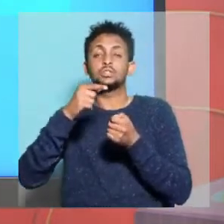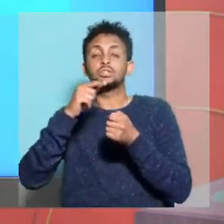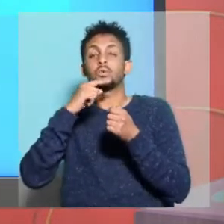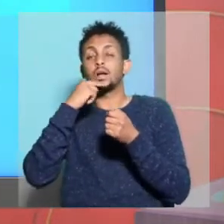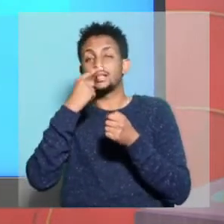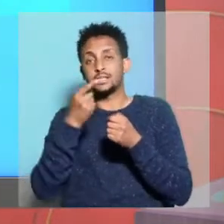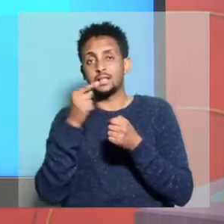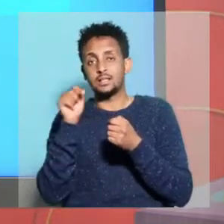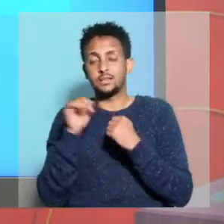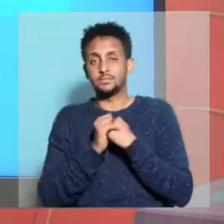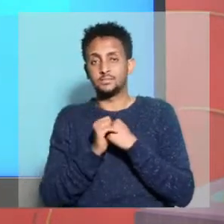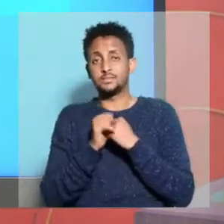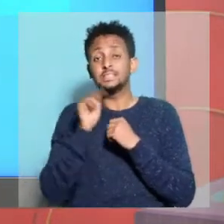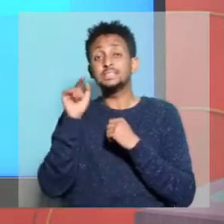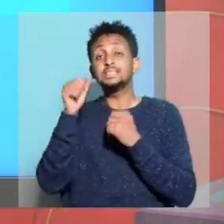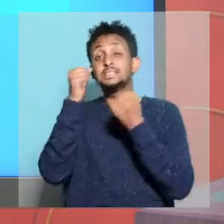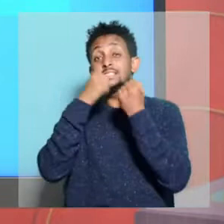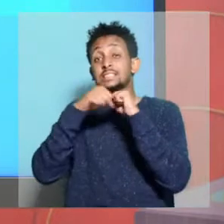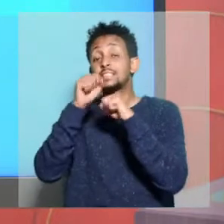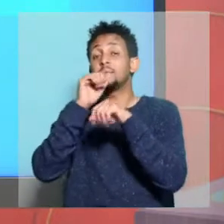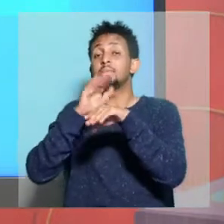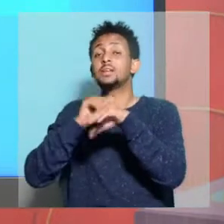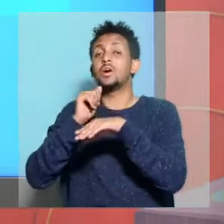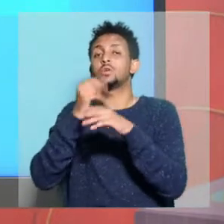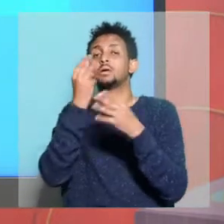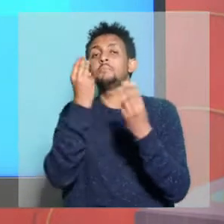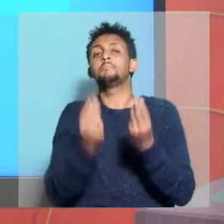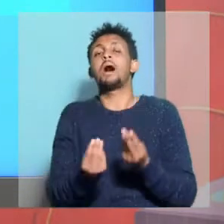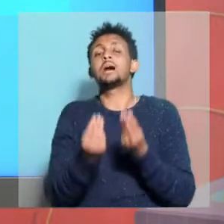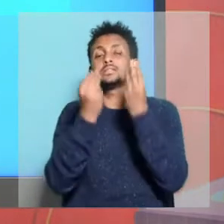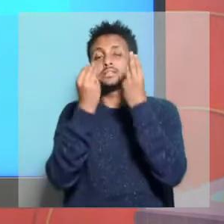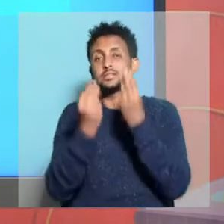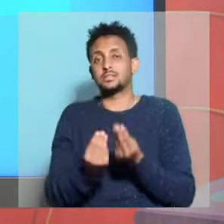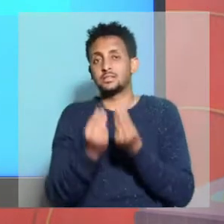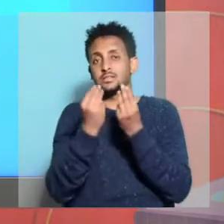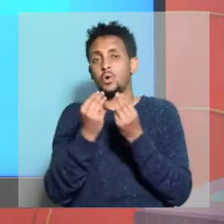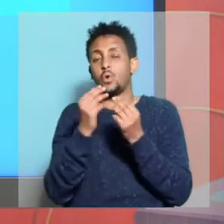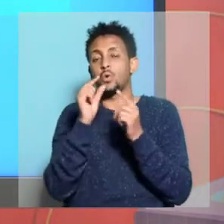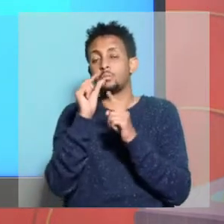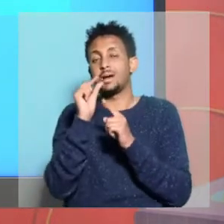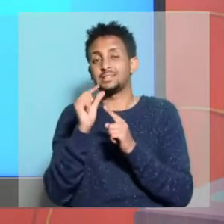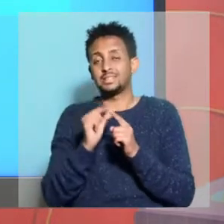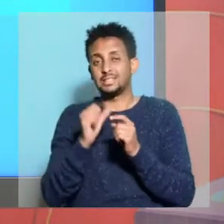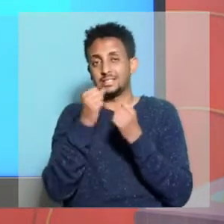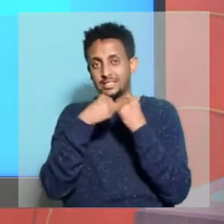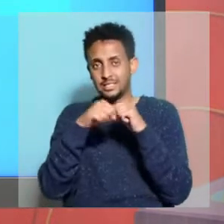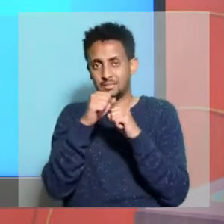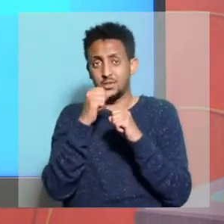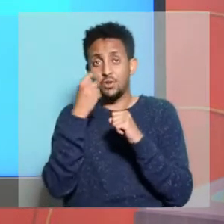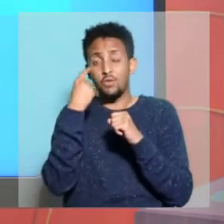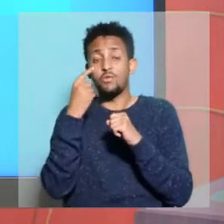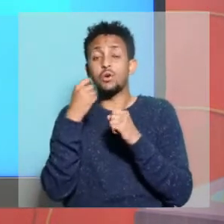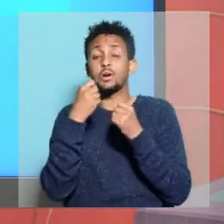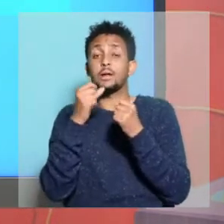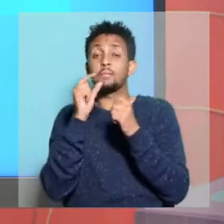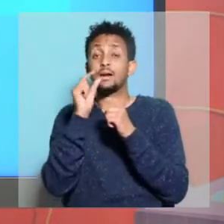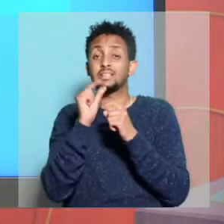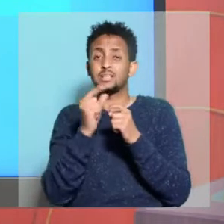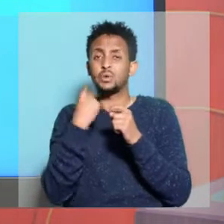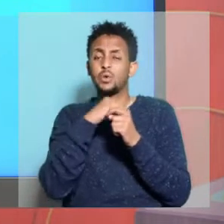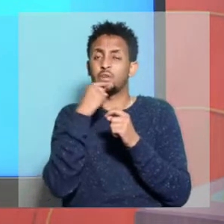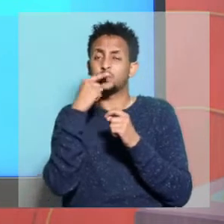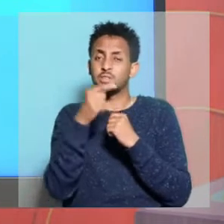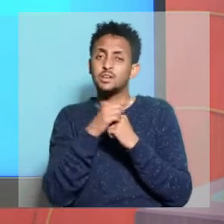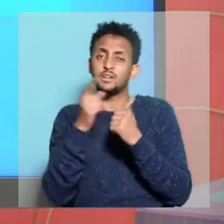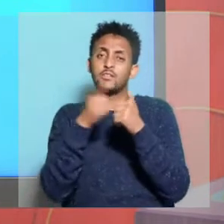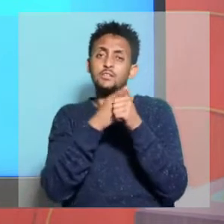we can say that. This system is known to be a mass string system or a particle system. For a particle system, we have said